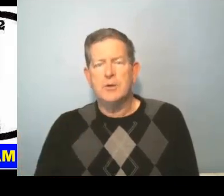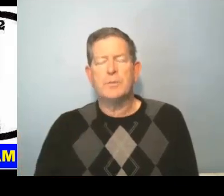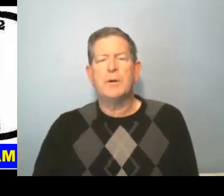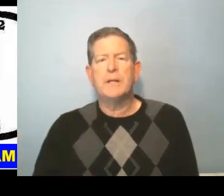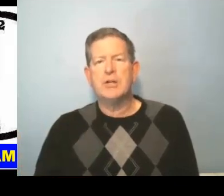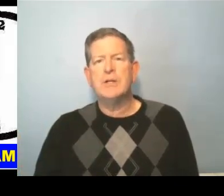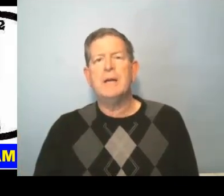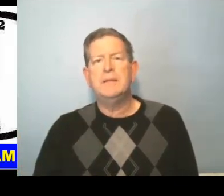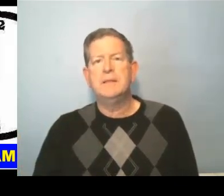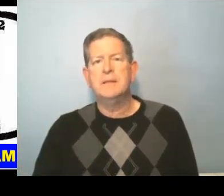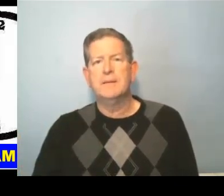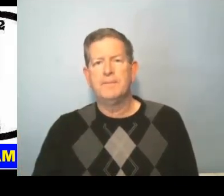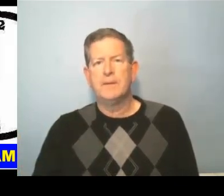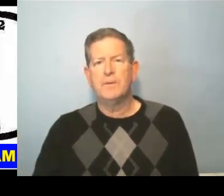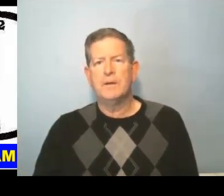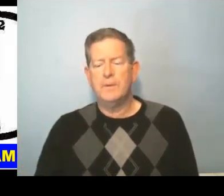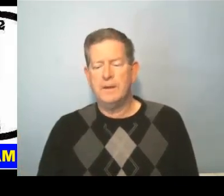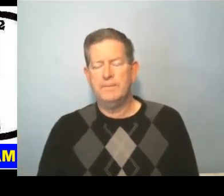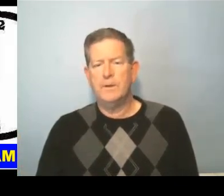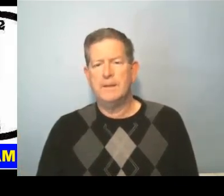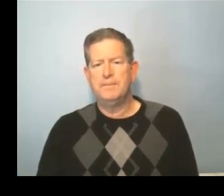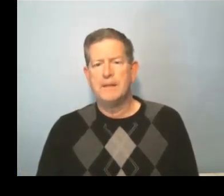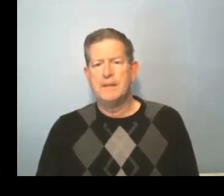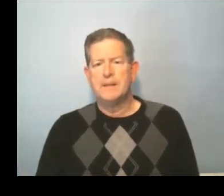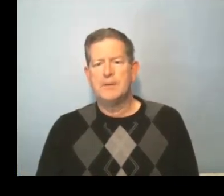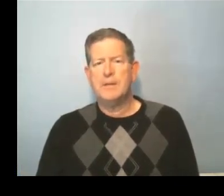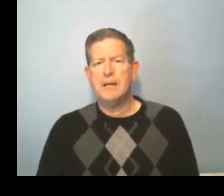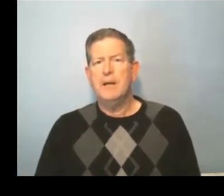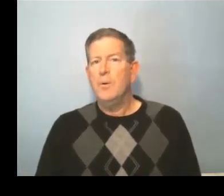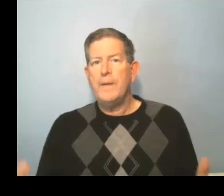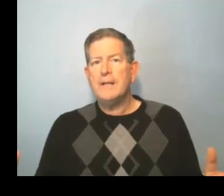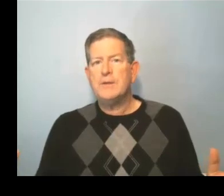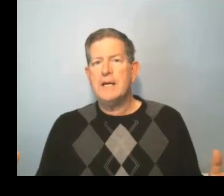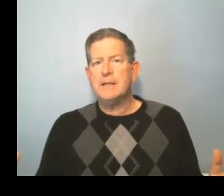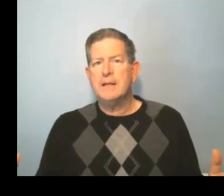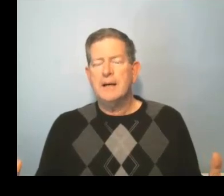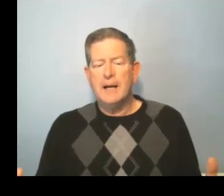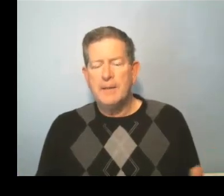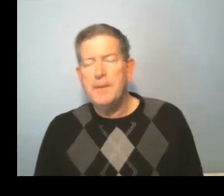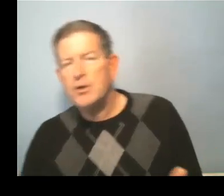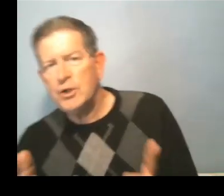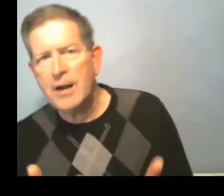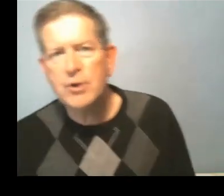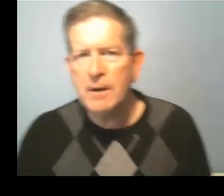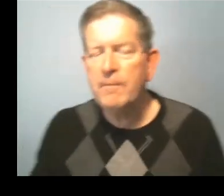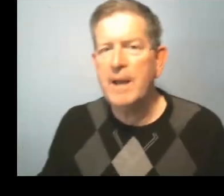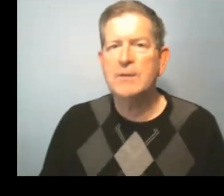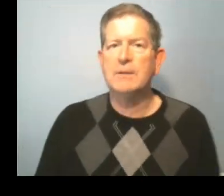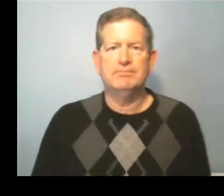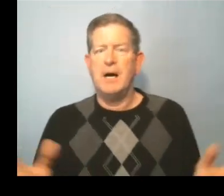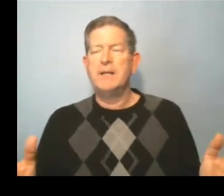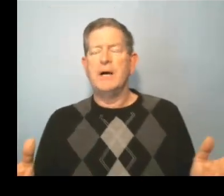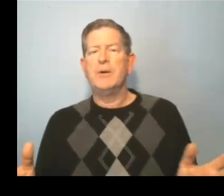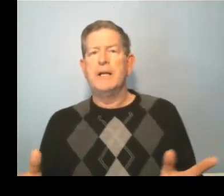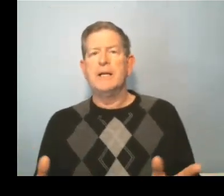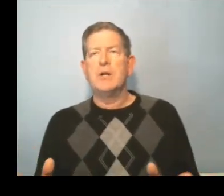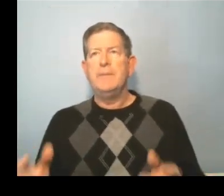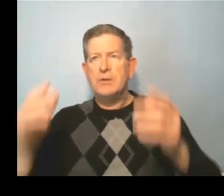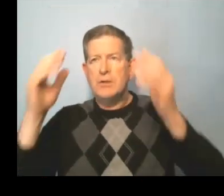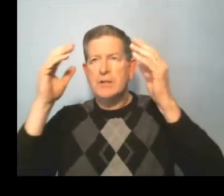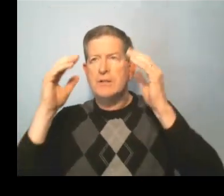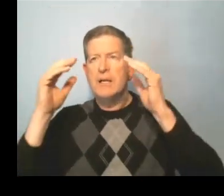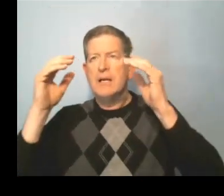midi. Je prends le déjeuner à midi. Voilà. Okay. Well, that's it. The biggest challenge you're going to face, undoubtedly,